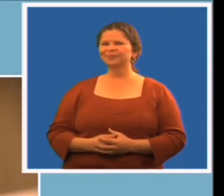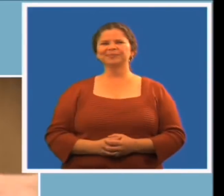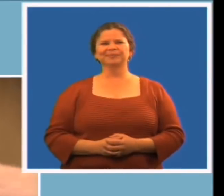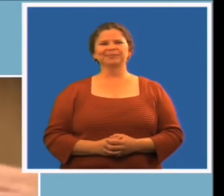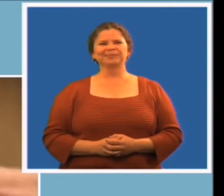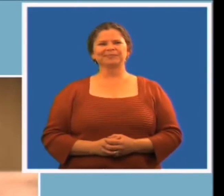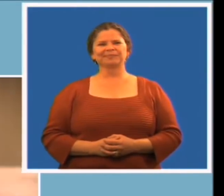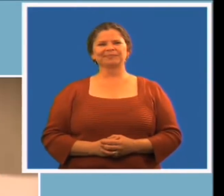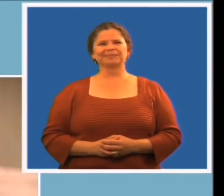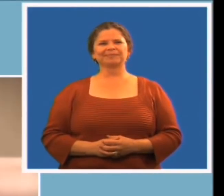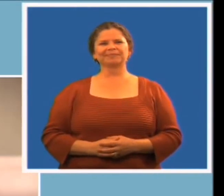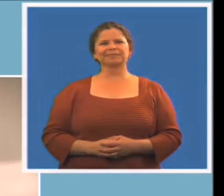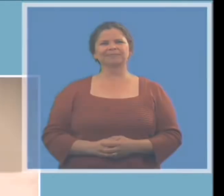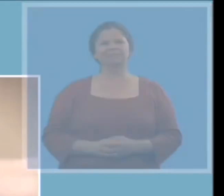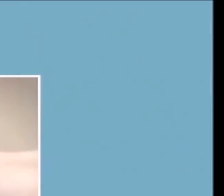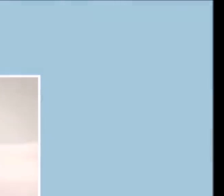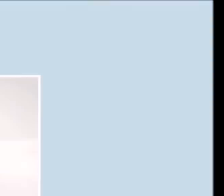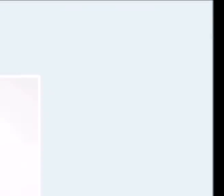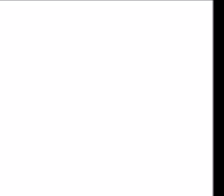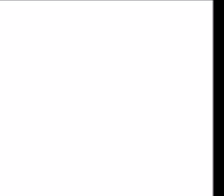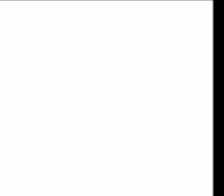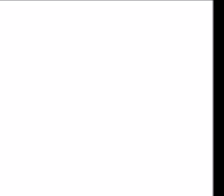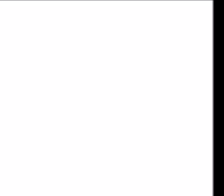Thank you.